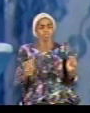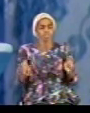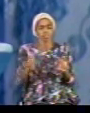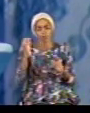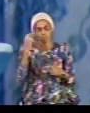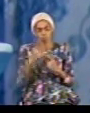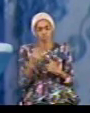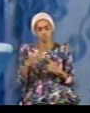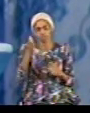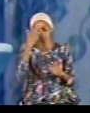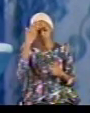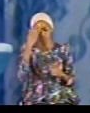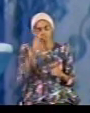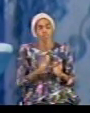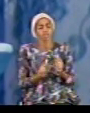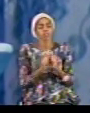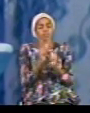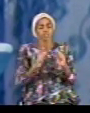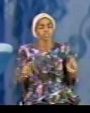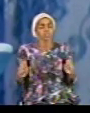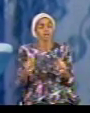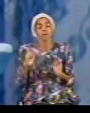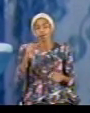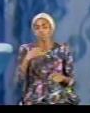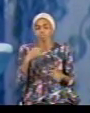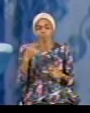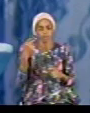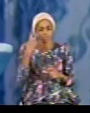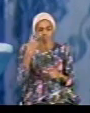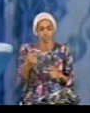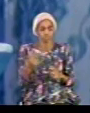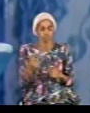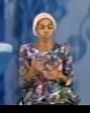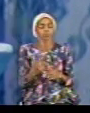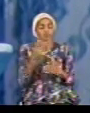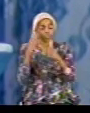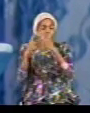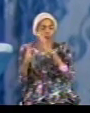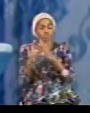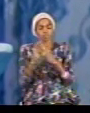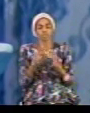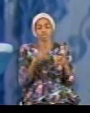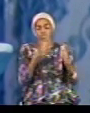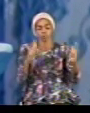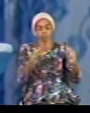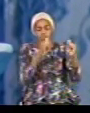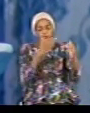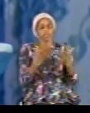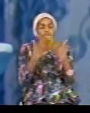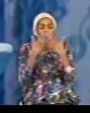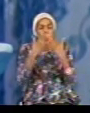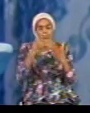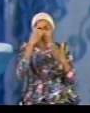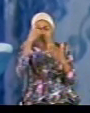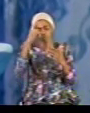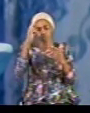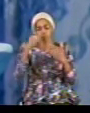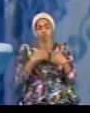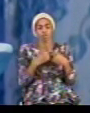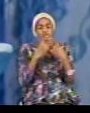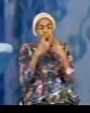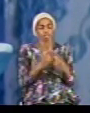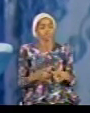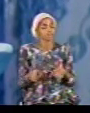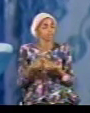amen. Greater vision, amen. Greater blessings for us. Thank you because you have answered. As we go home, grant Johnny message to